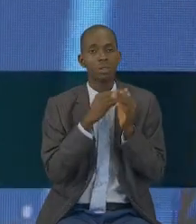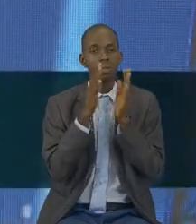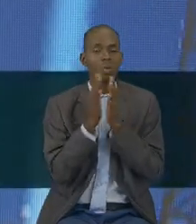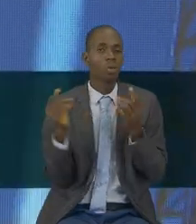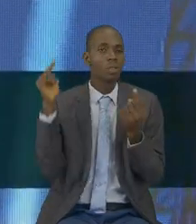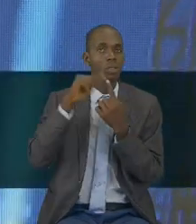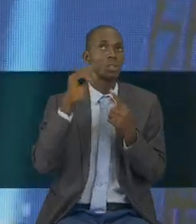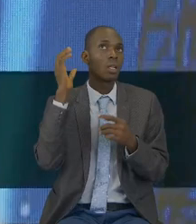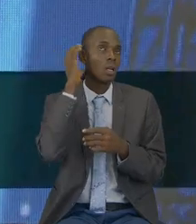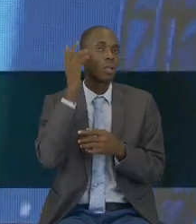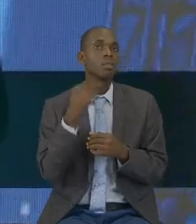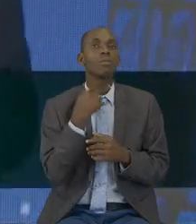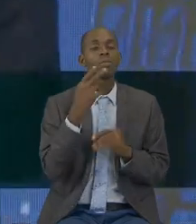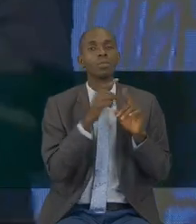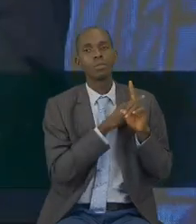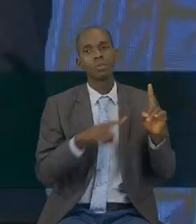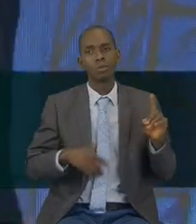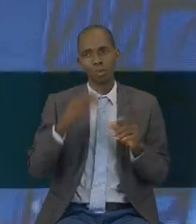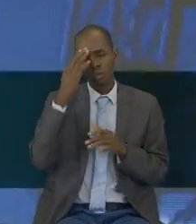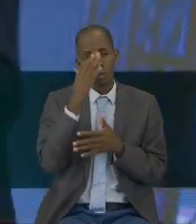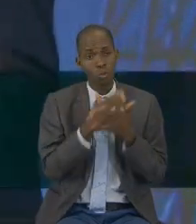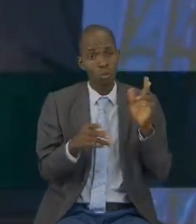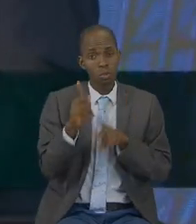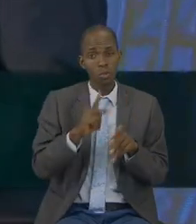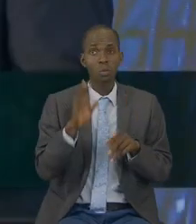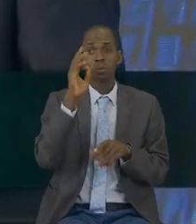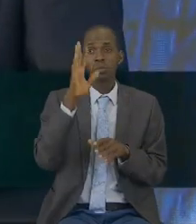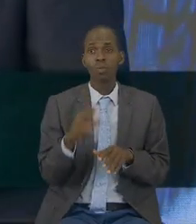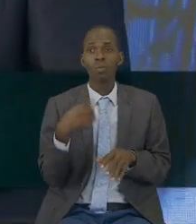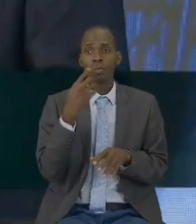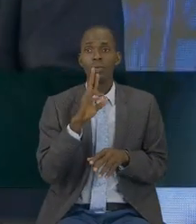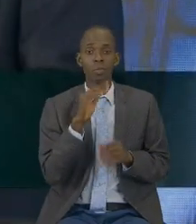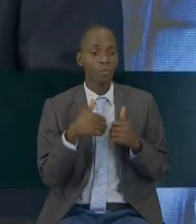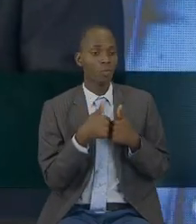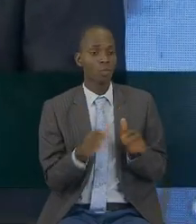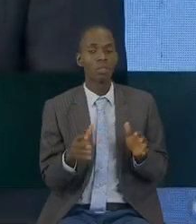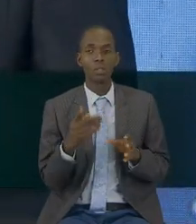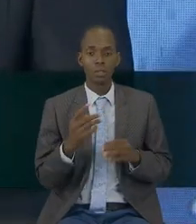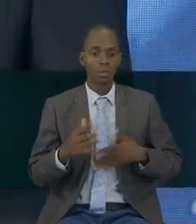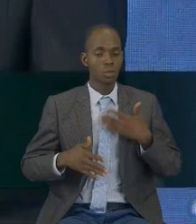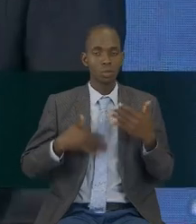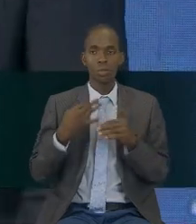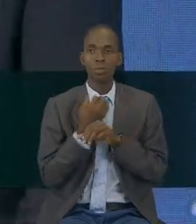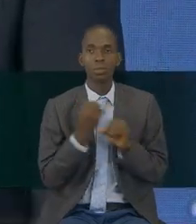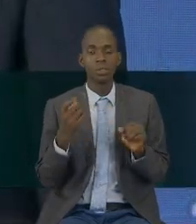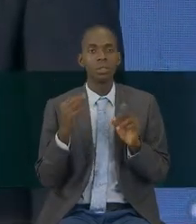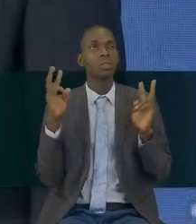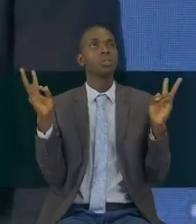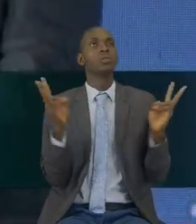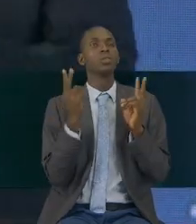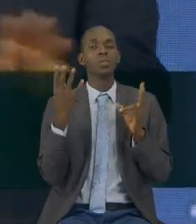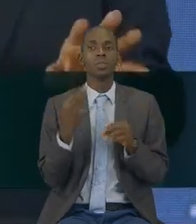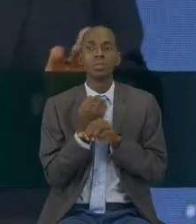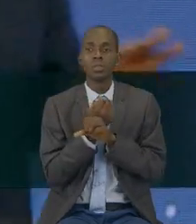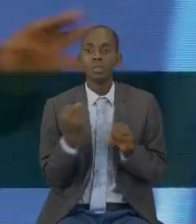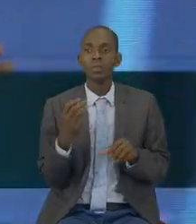God. Do you know the people, ministers who have lost the joy of salvation, the victory of salvation,